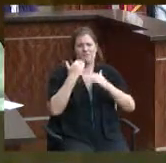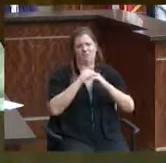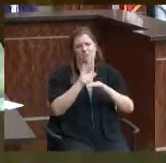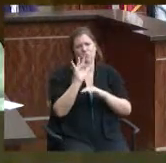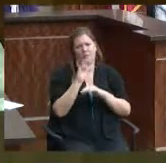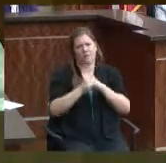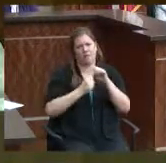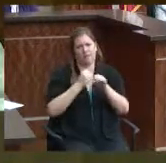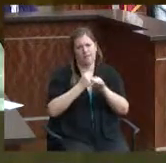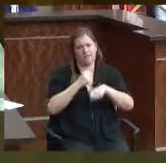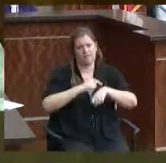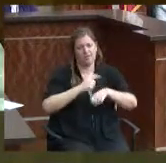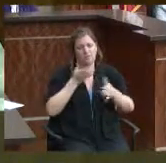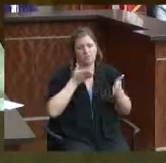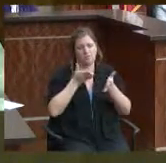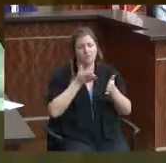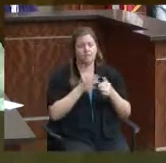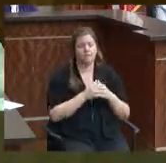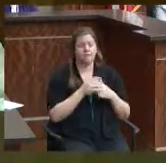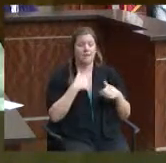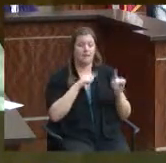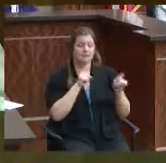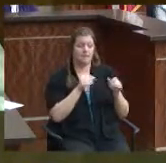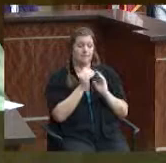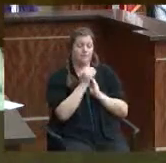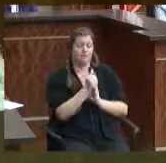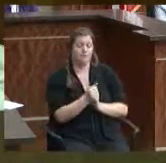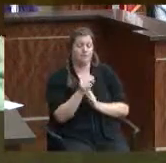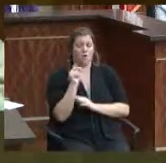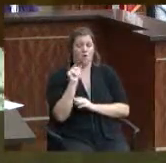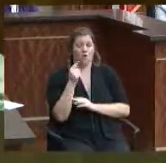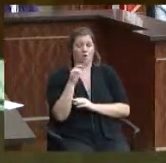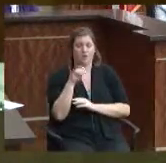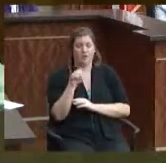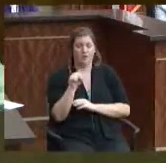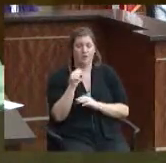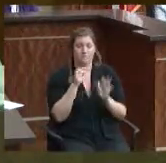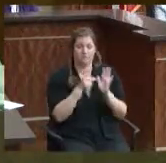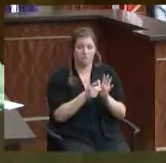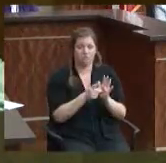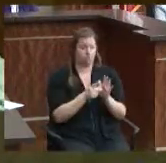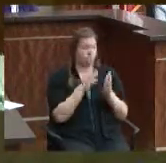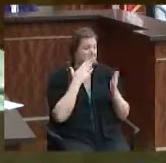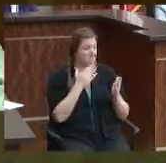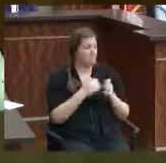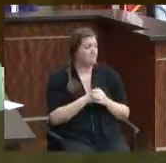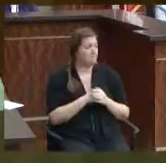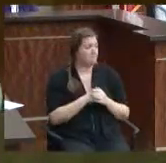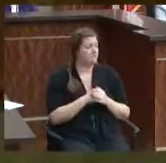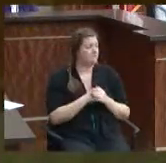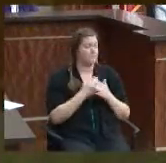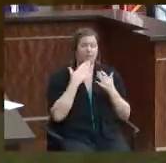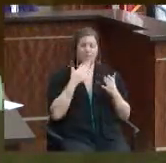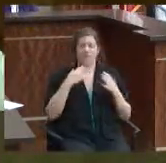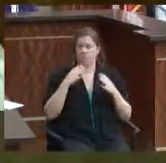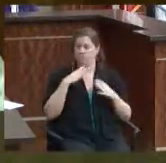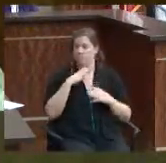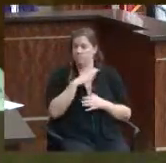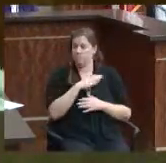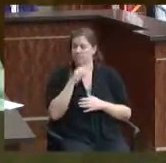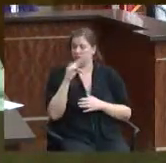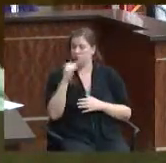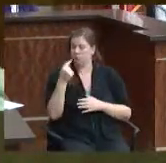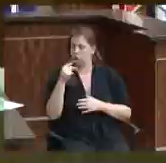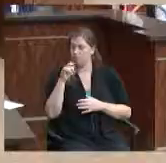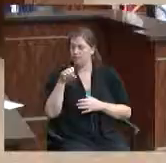25 years of time. And I also attended the Leader Archives demonstration. Thank you. Thank you, Councilwoman Ricks. Councilwoman